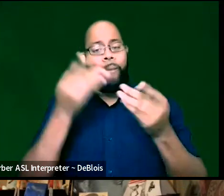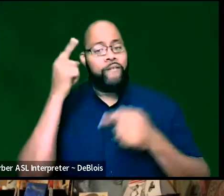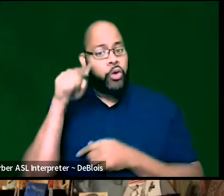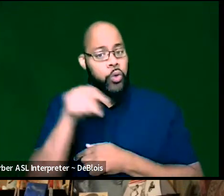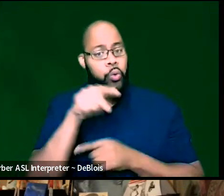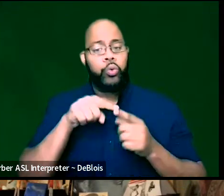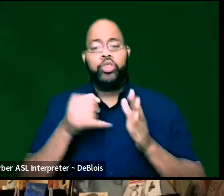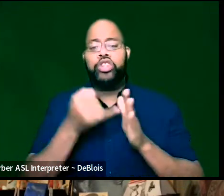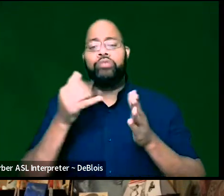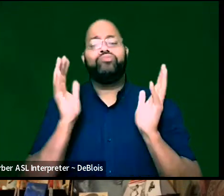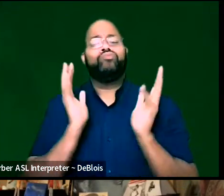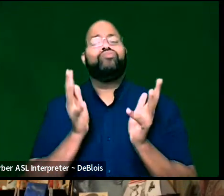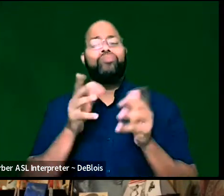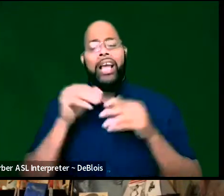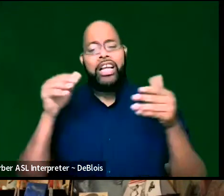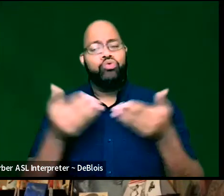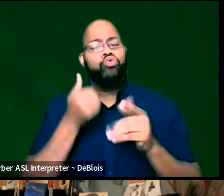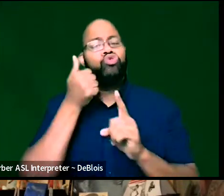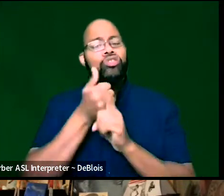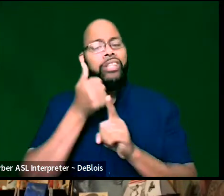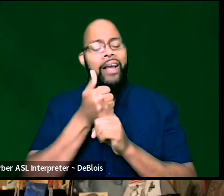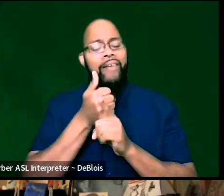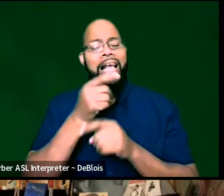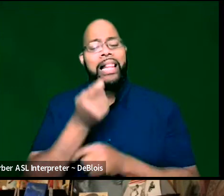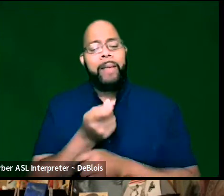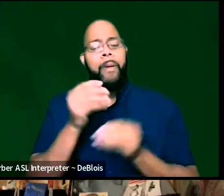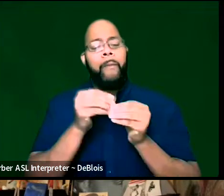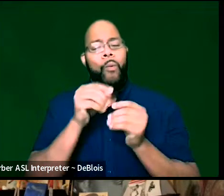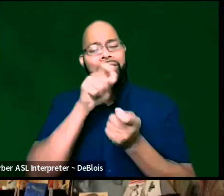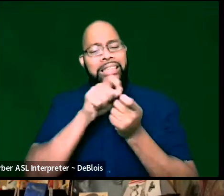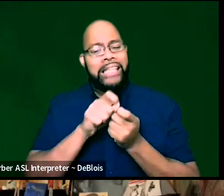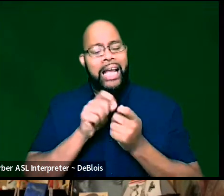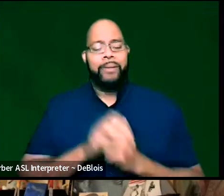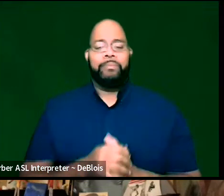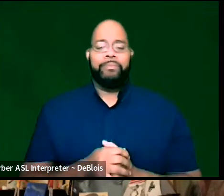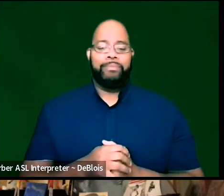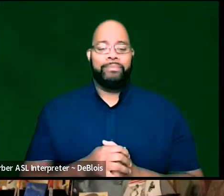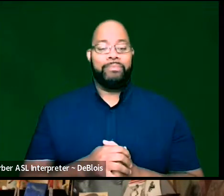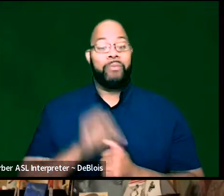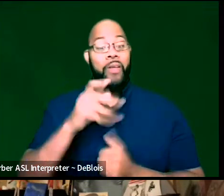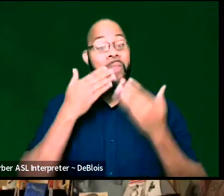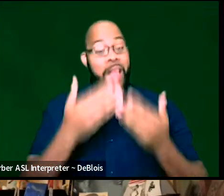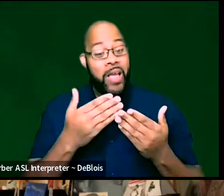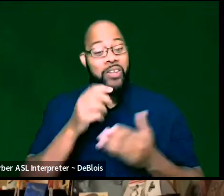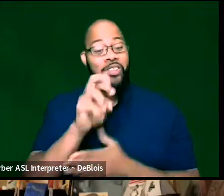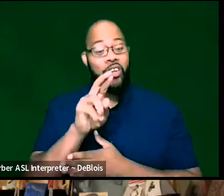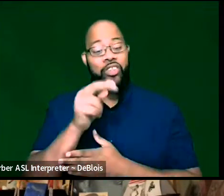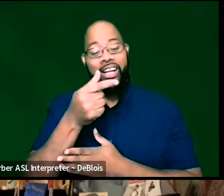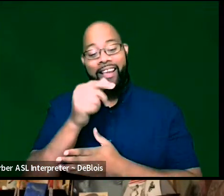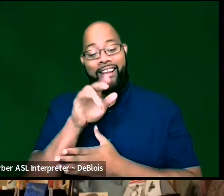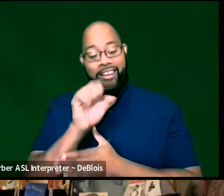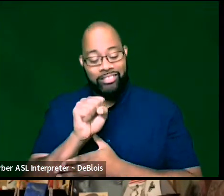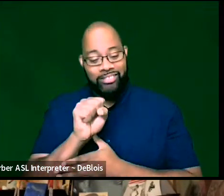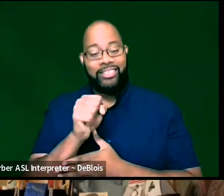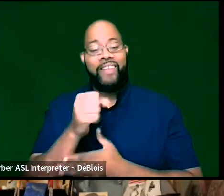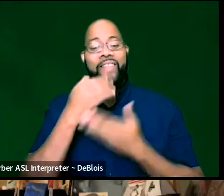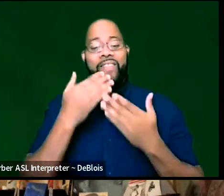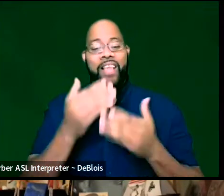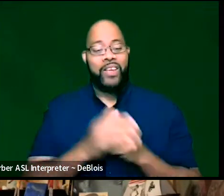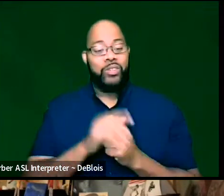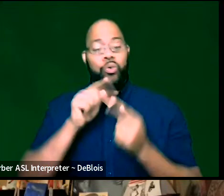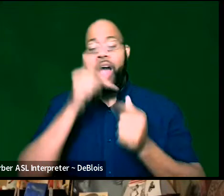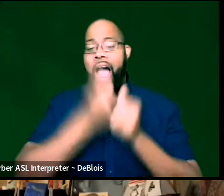to just talk and introduce yourself in a little bit more detail. All right, well, thank you, Dr. Gaynus, and thank you